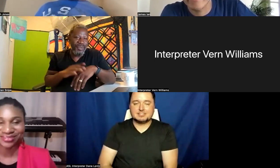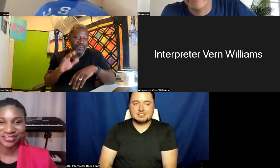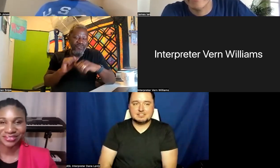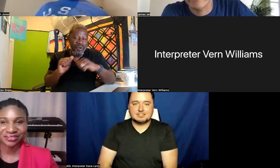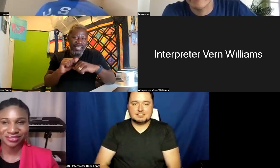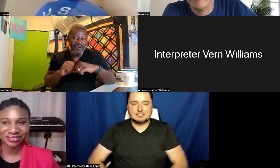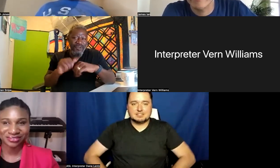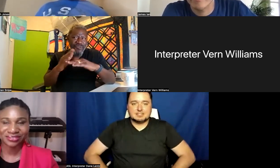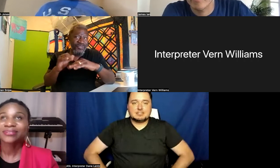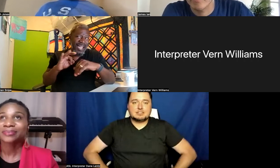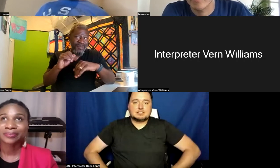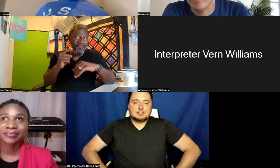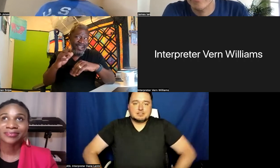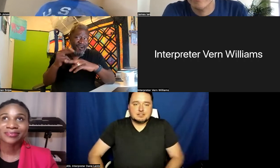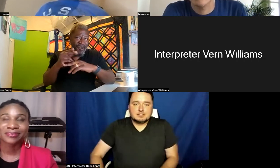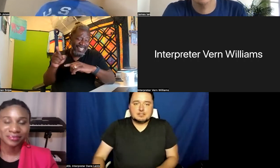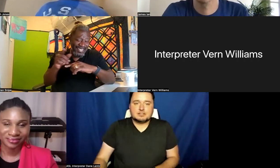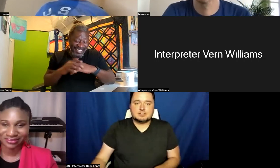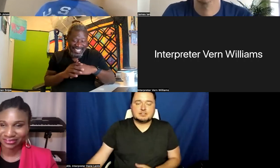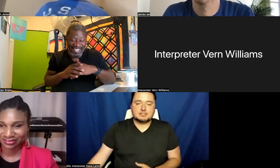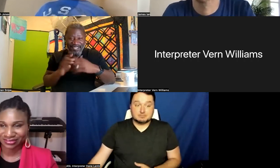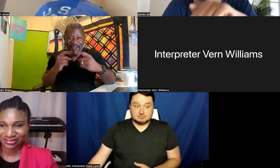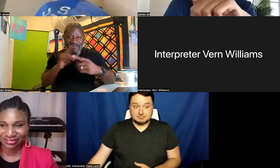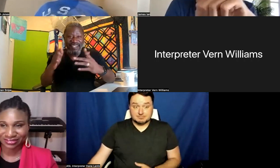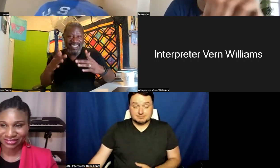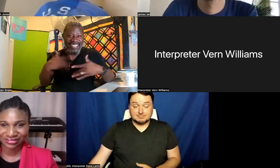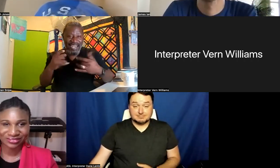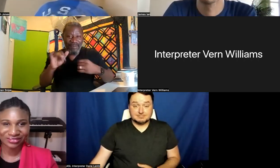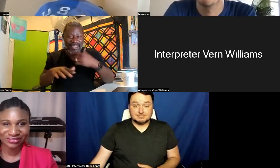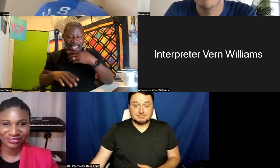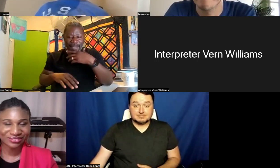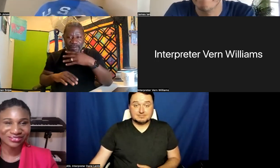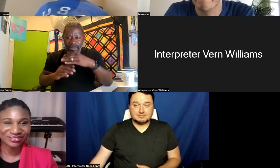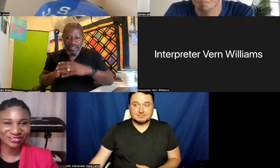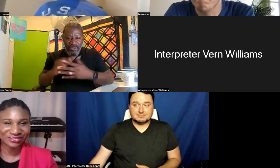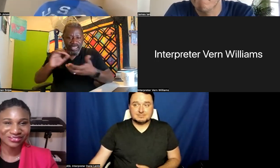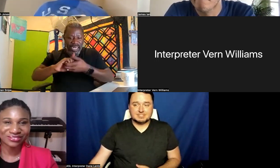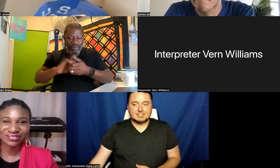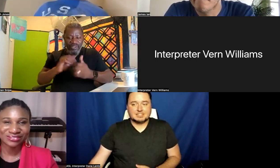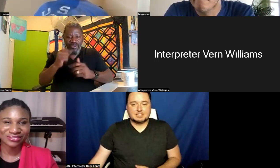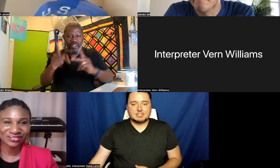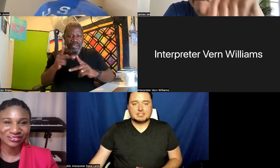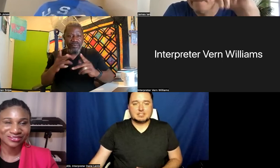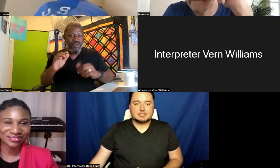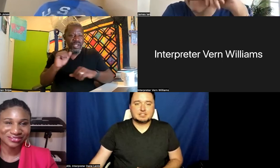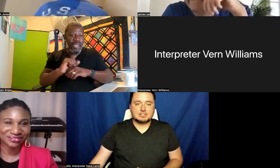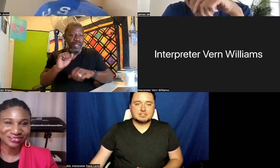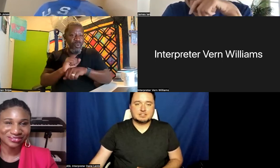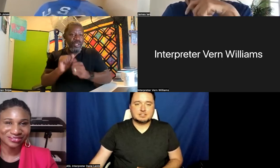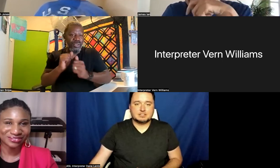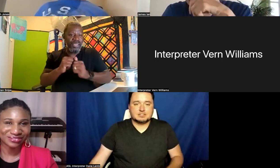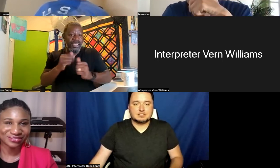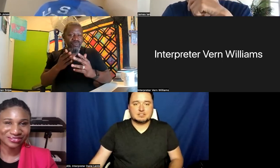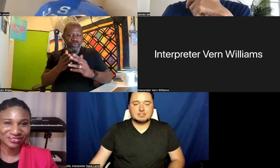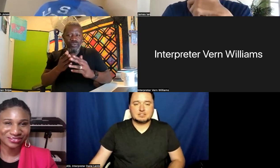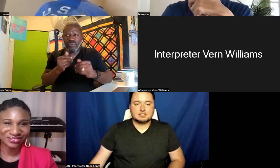we'll be performing on a rooftop of one of the hotels that's there. So I'm really excited about that. So it's a collaboration of all the people who collaborated and